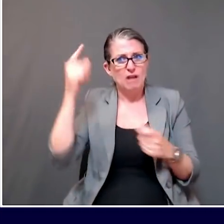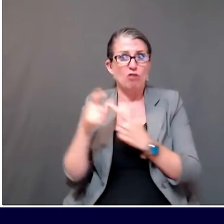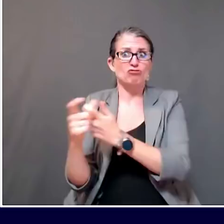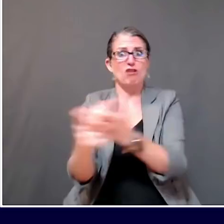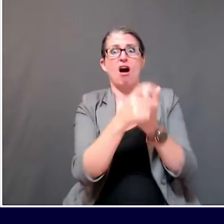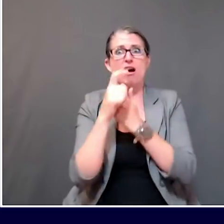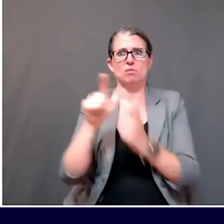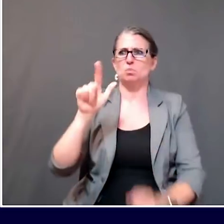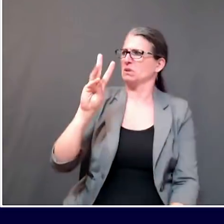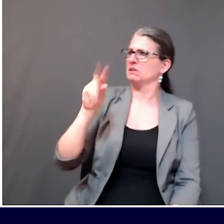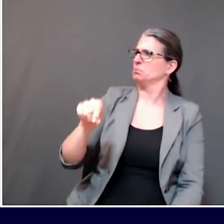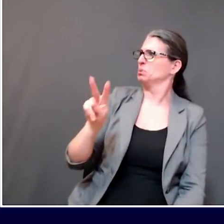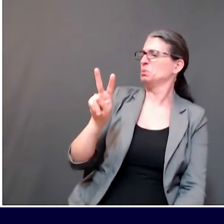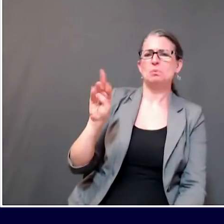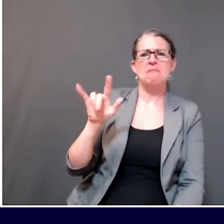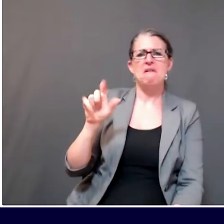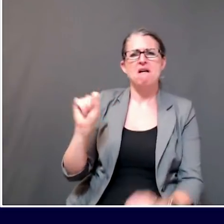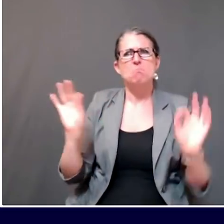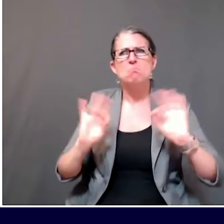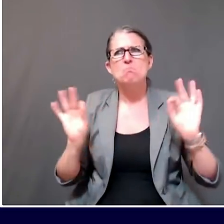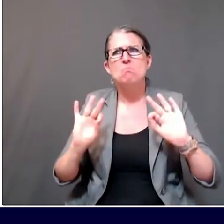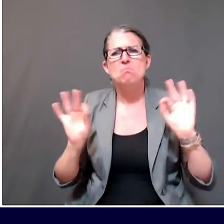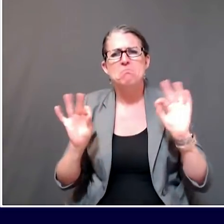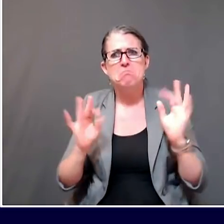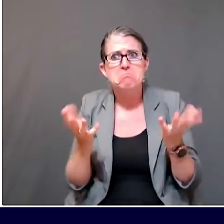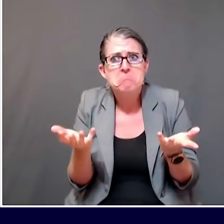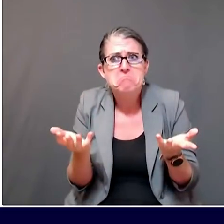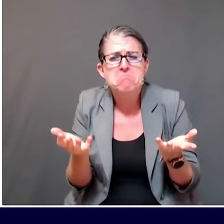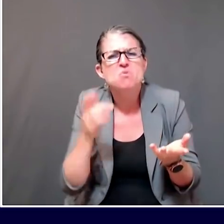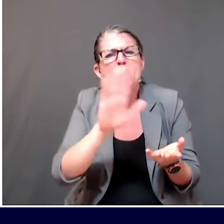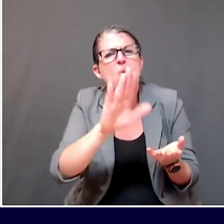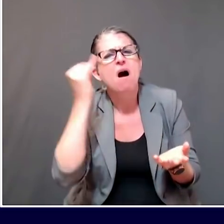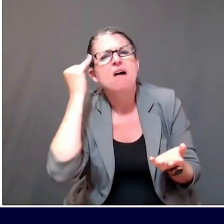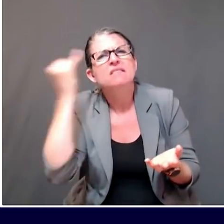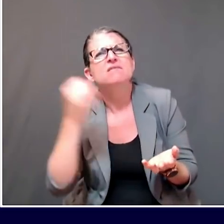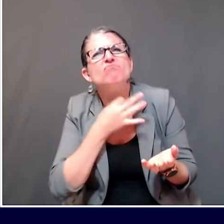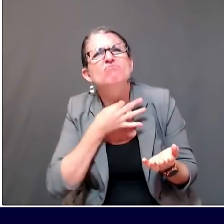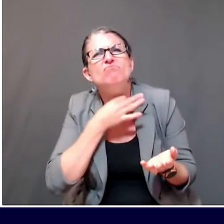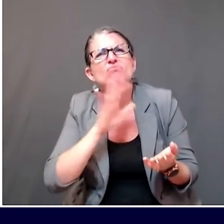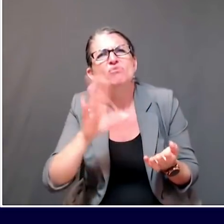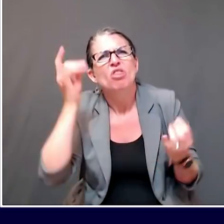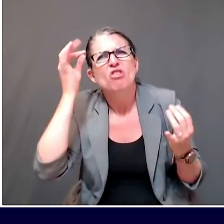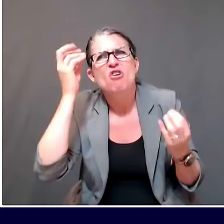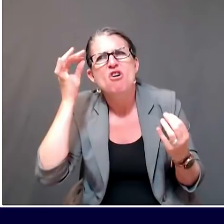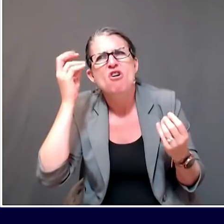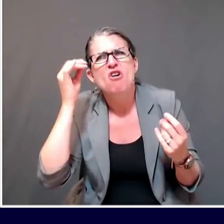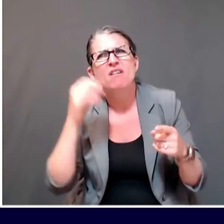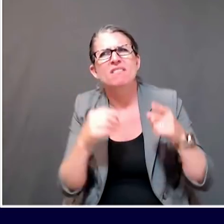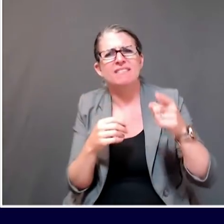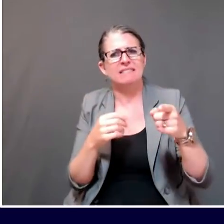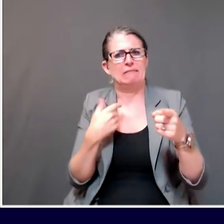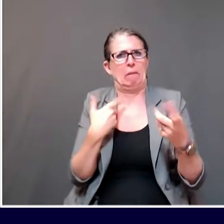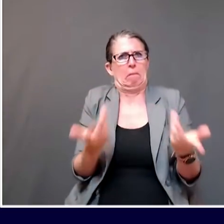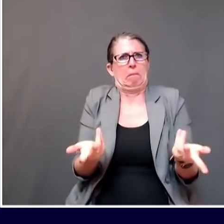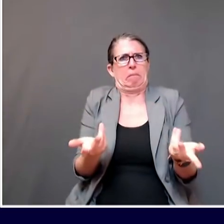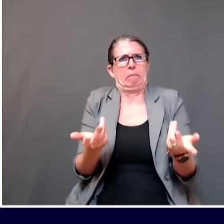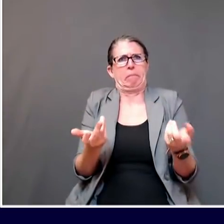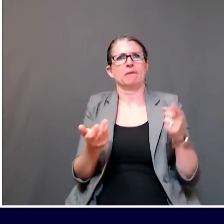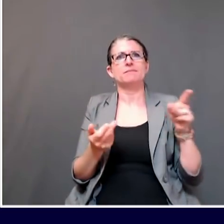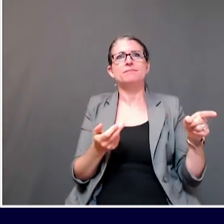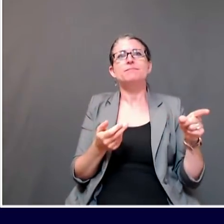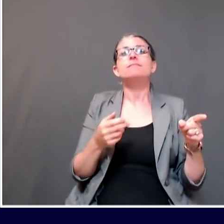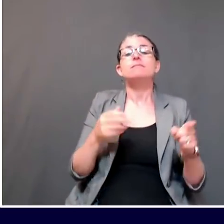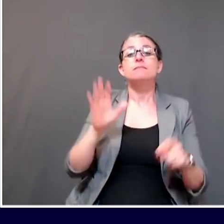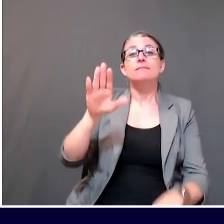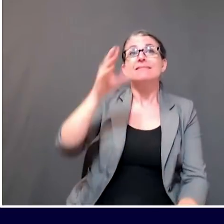2? So I'll take those in reverse order, Patrick. The answer on the latter, on the flu shot piece, is absolutely